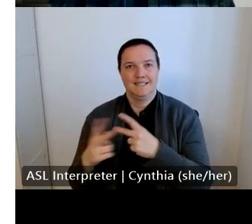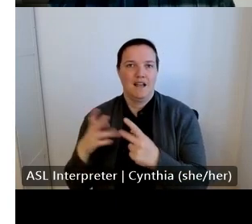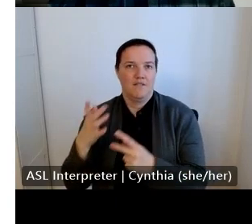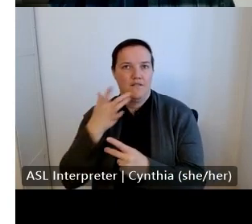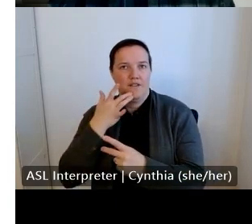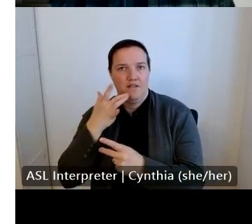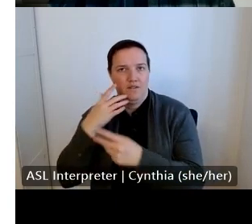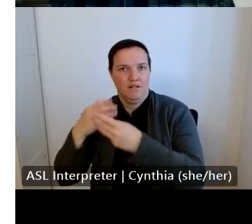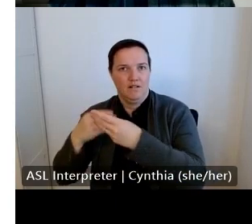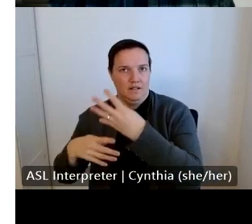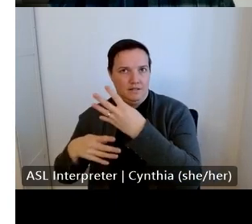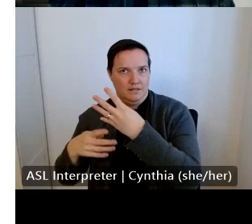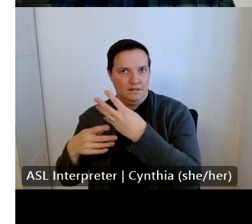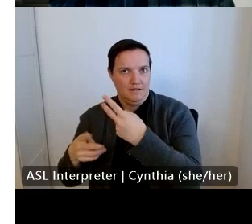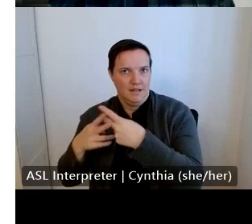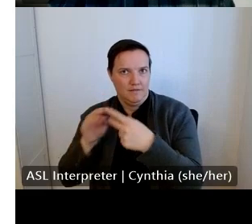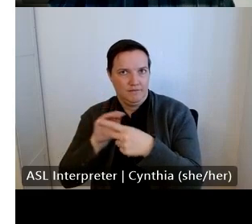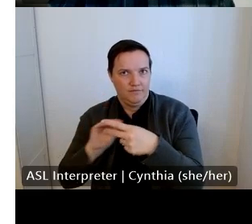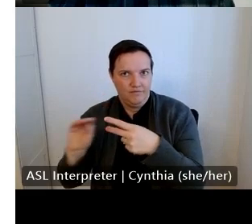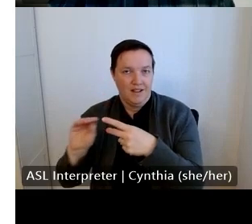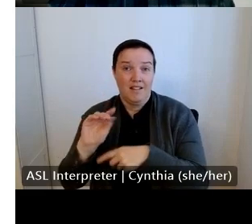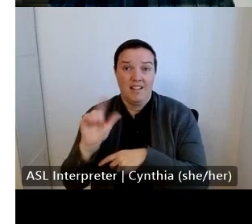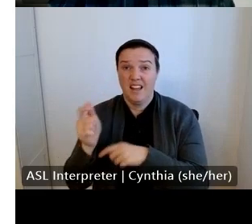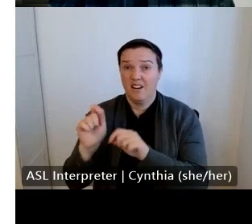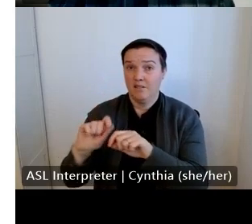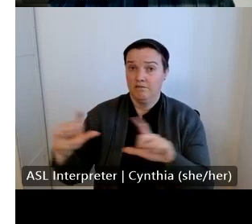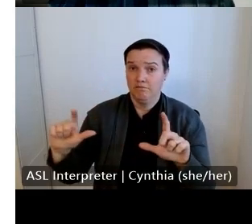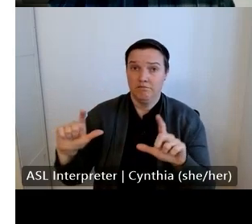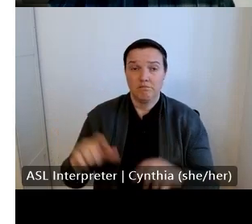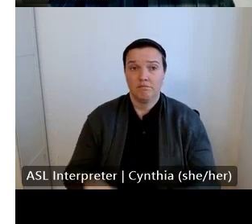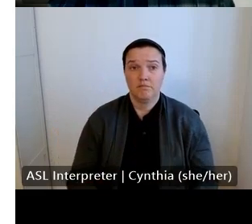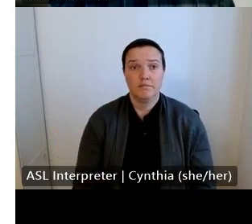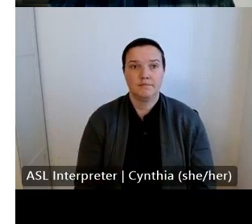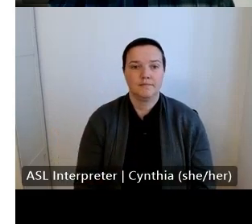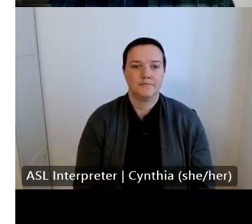favorite. And that way you can refer to it a bit later on.